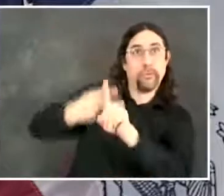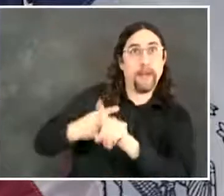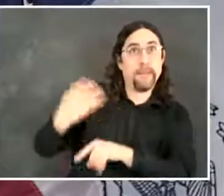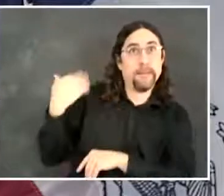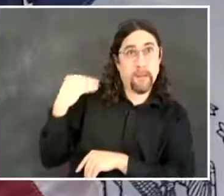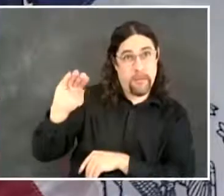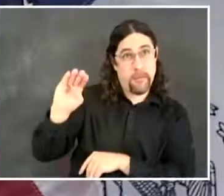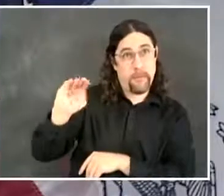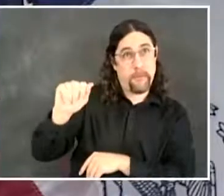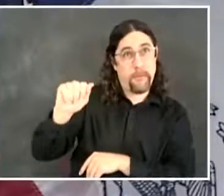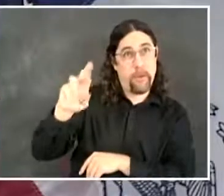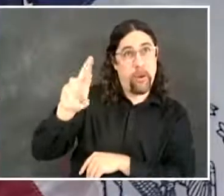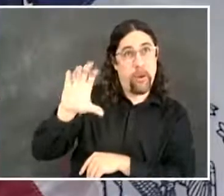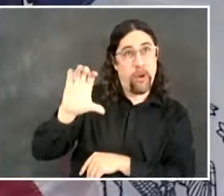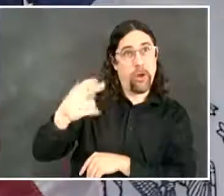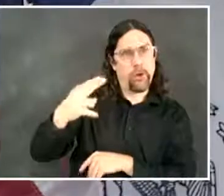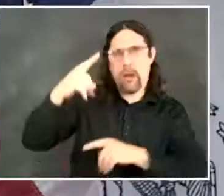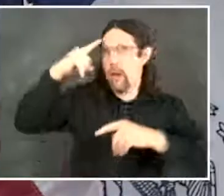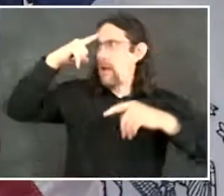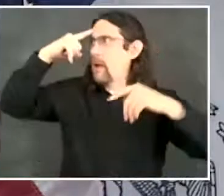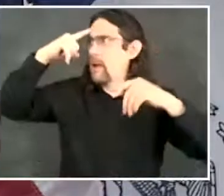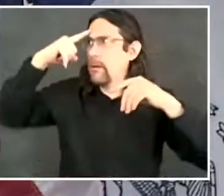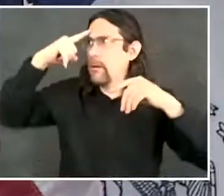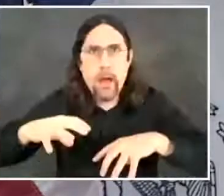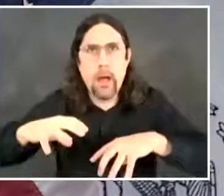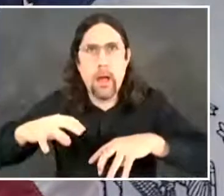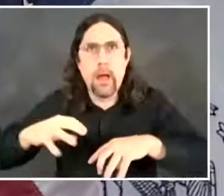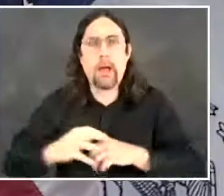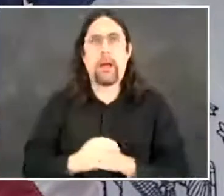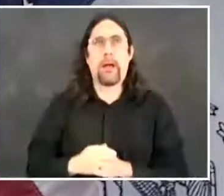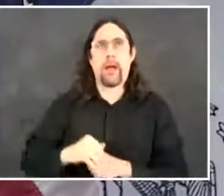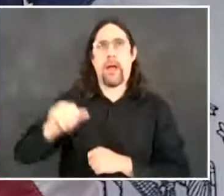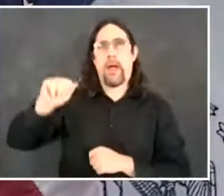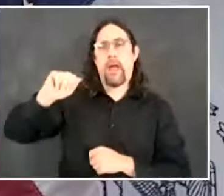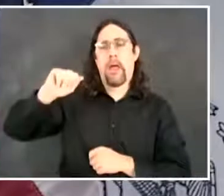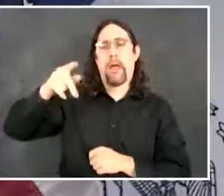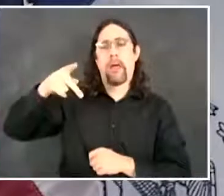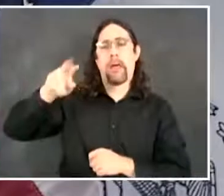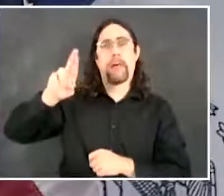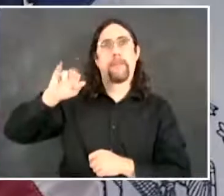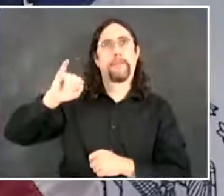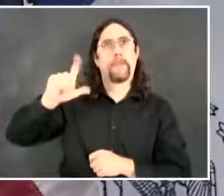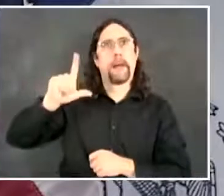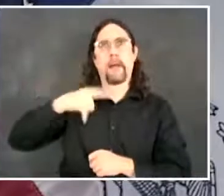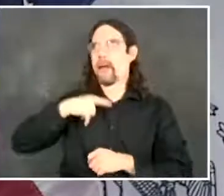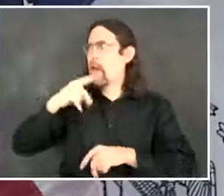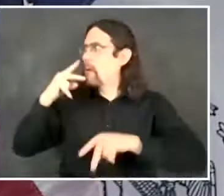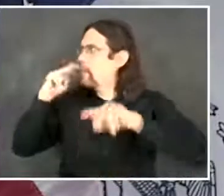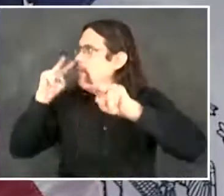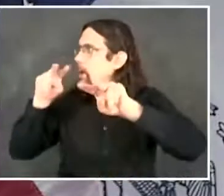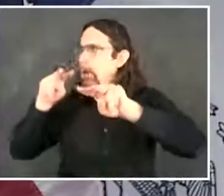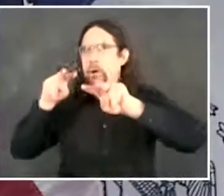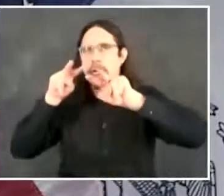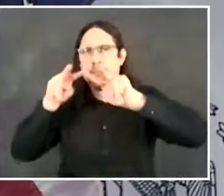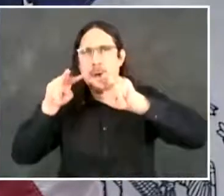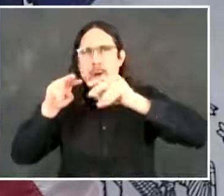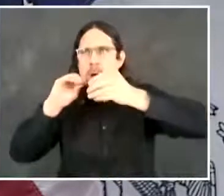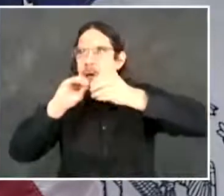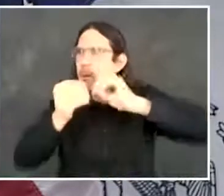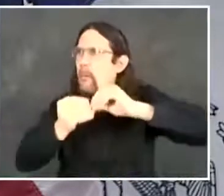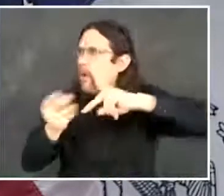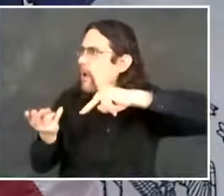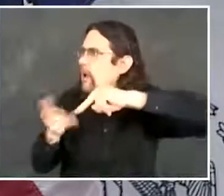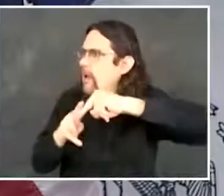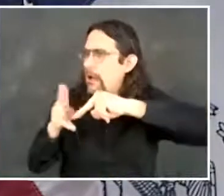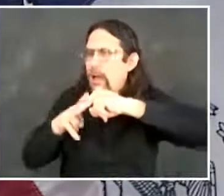God, largely due to your good efforts, things started to change in April, and by the end of April, we saw a much better situation. We've got a long way